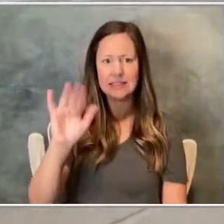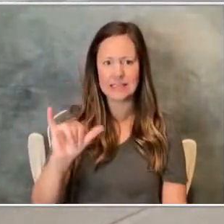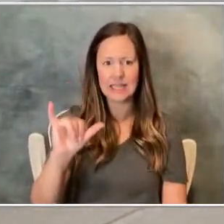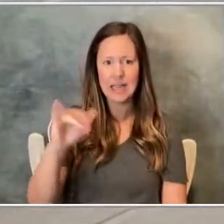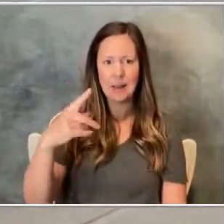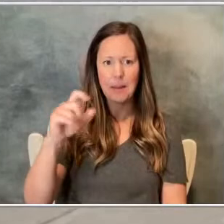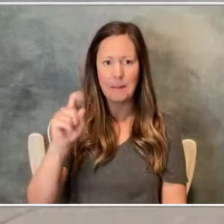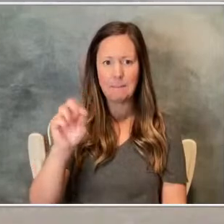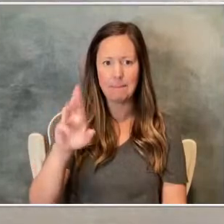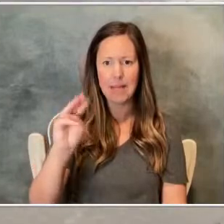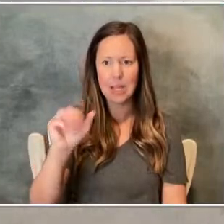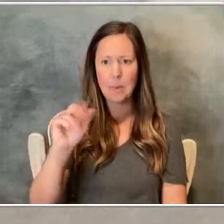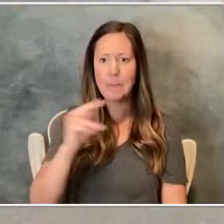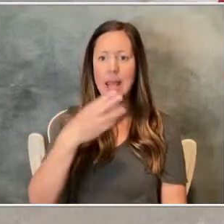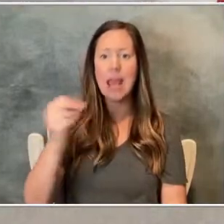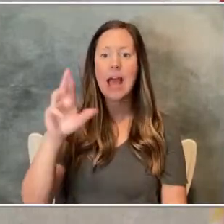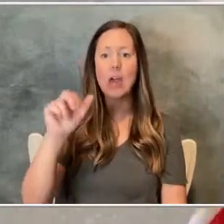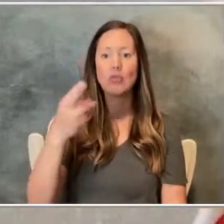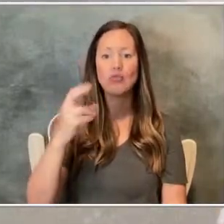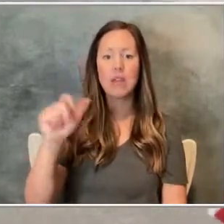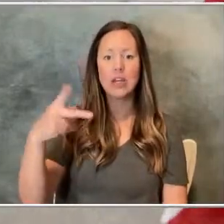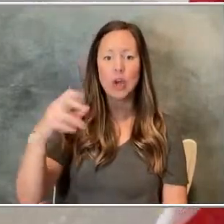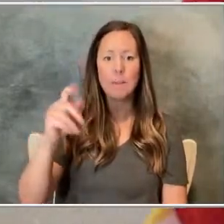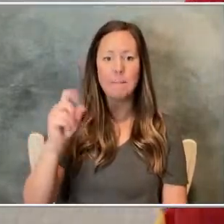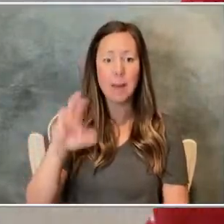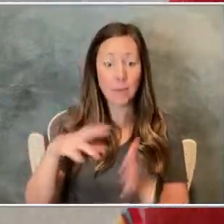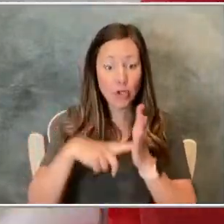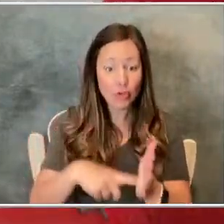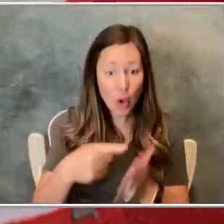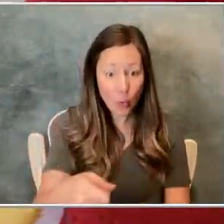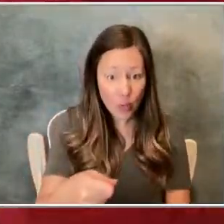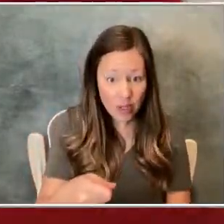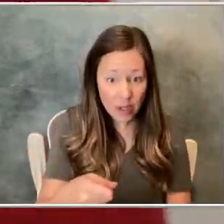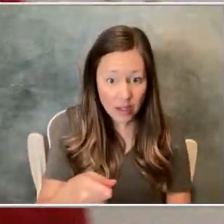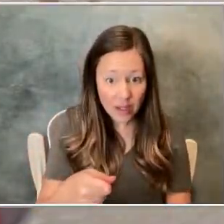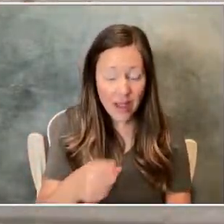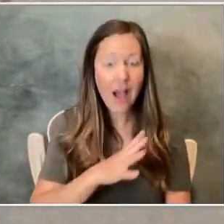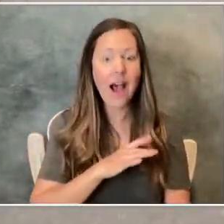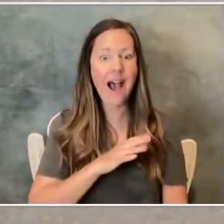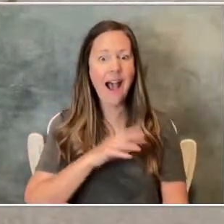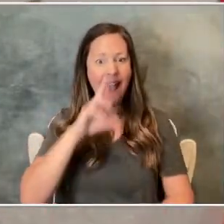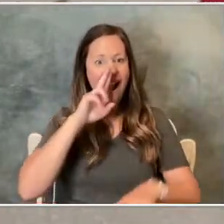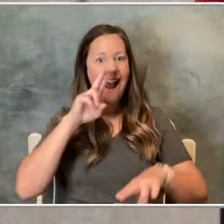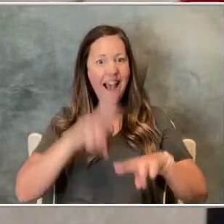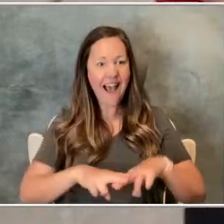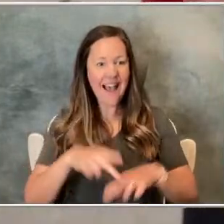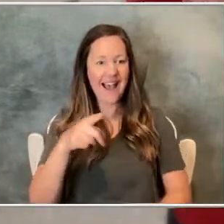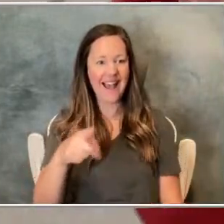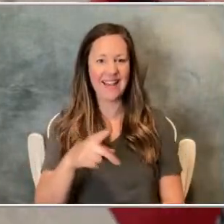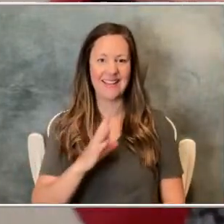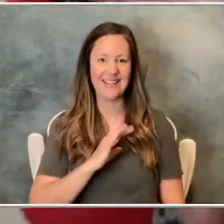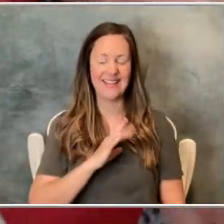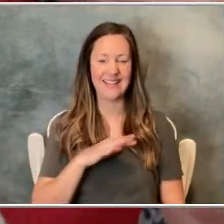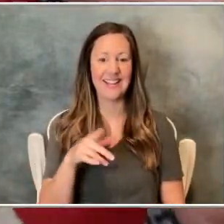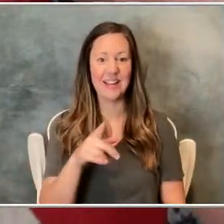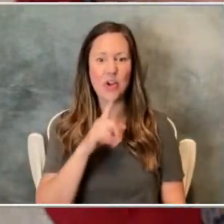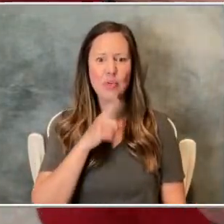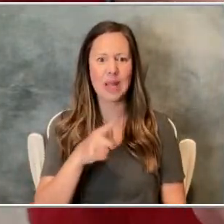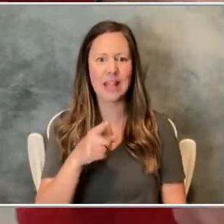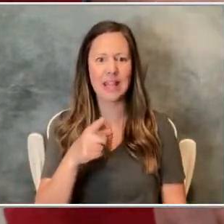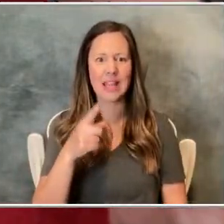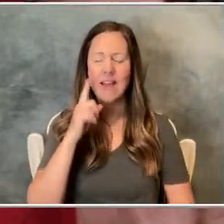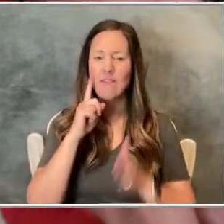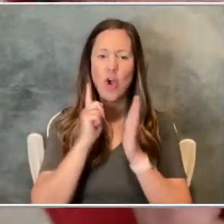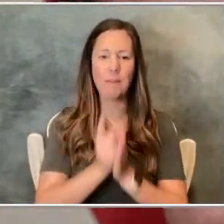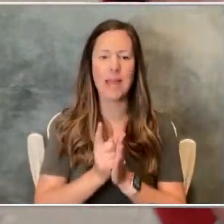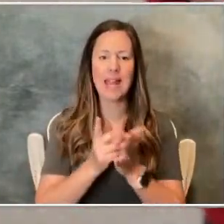and Rachel Pepper. Show us the bling. Isn't this so fun? It's great. Just for a minute, it's kind